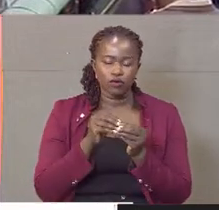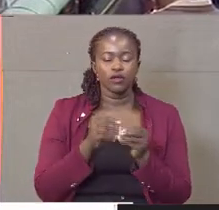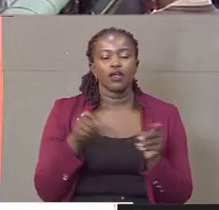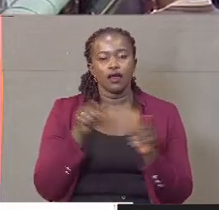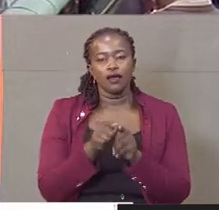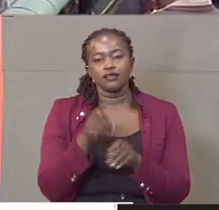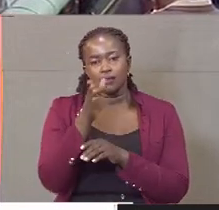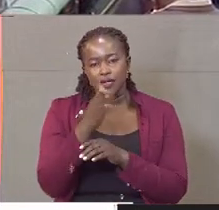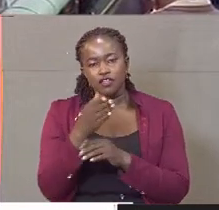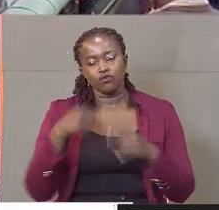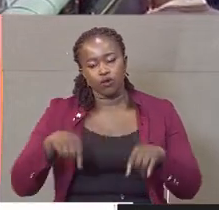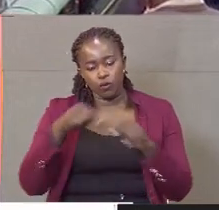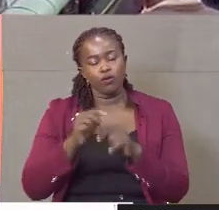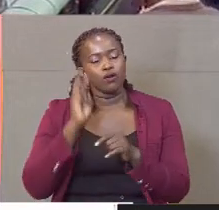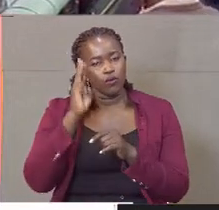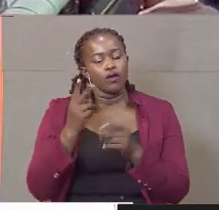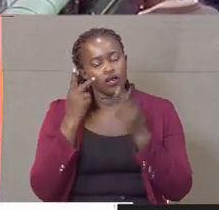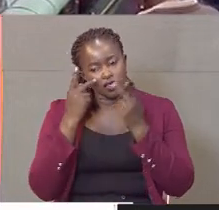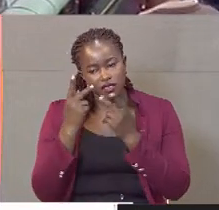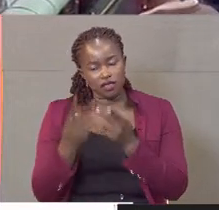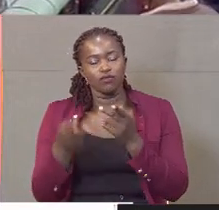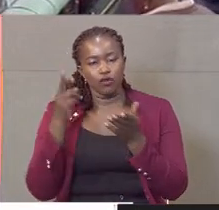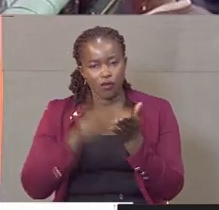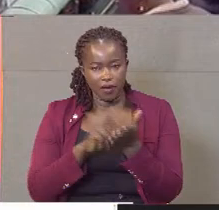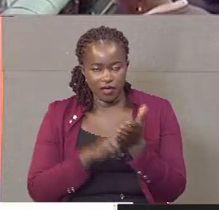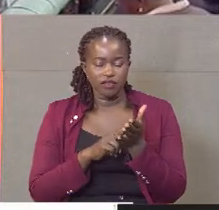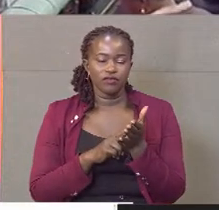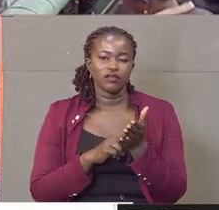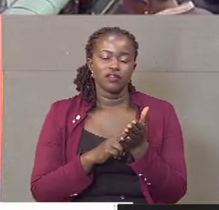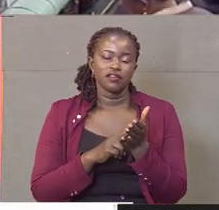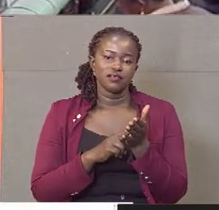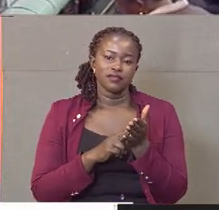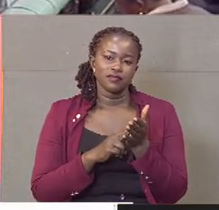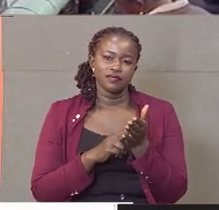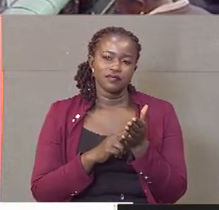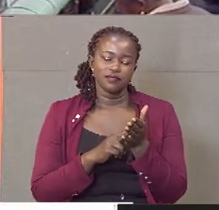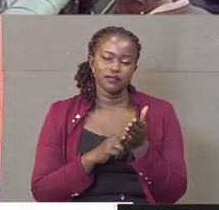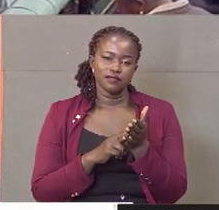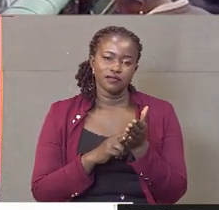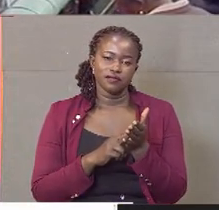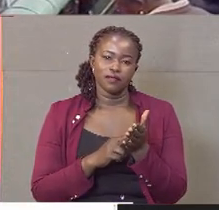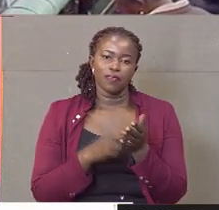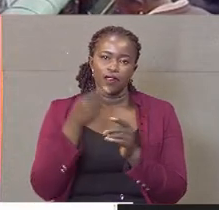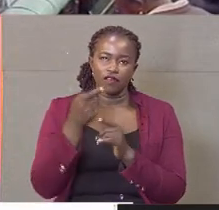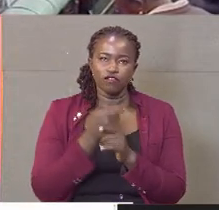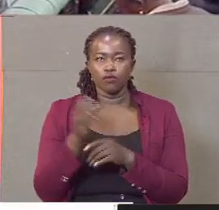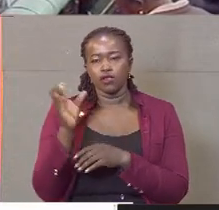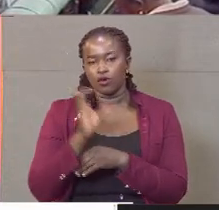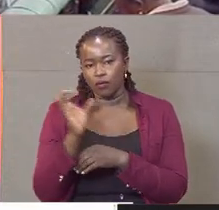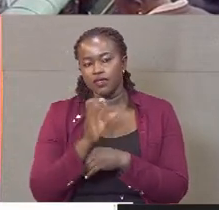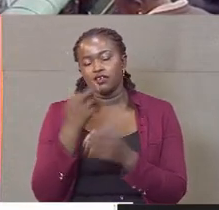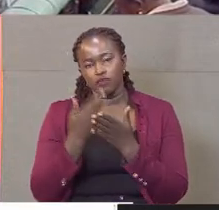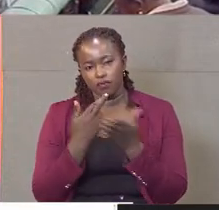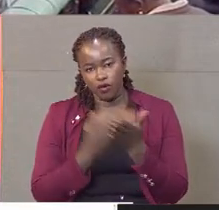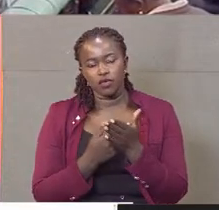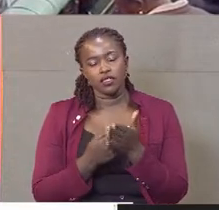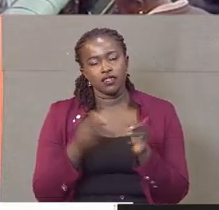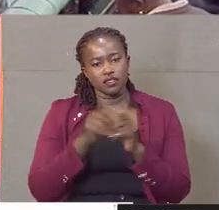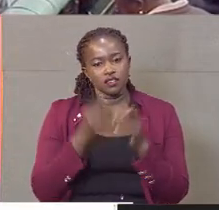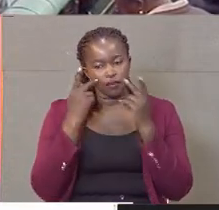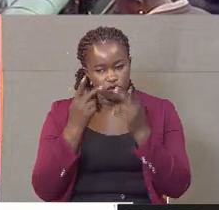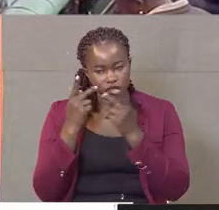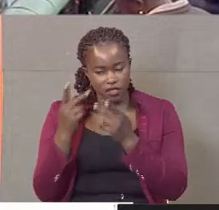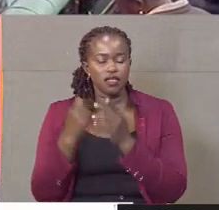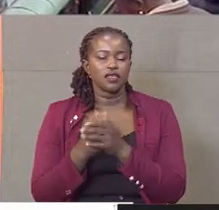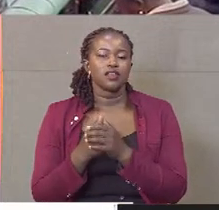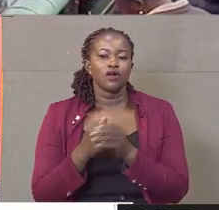ministry, we are going to look at the recommendations by the committee report and see with the, of